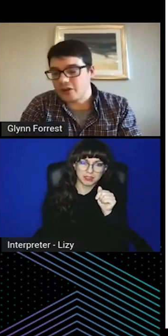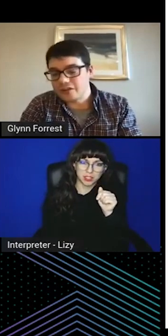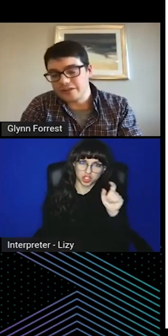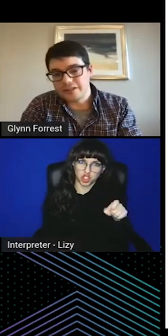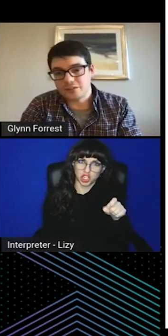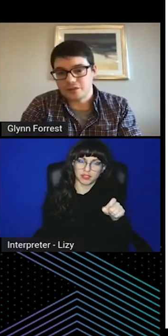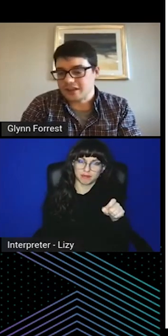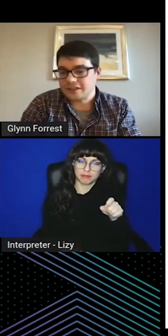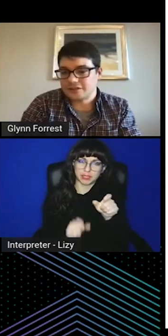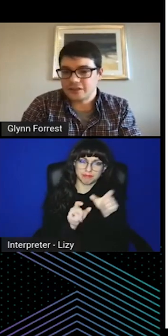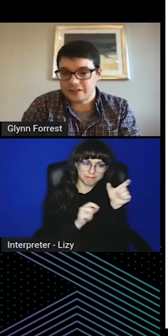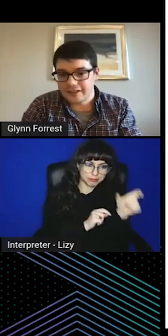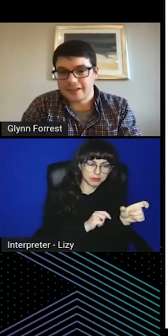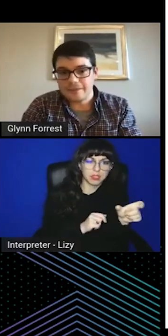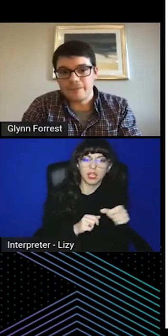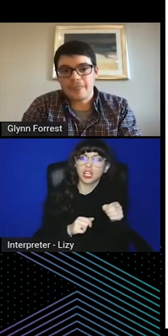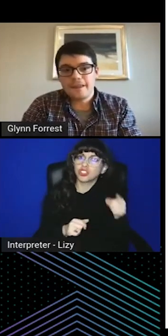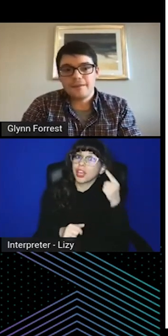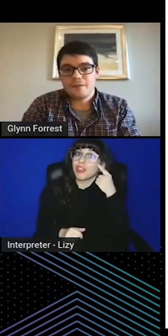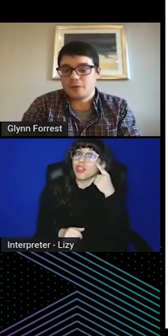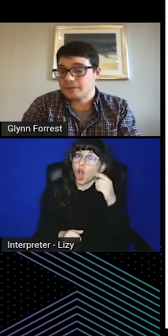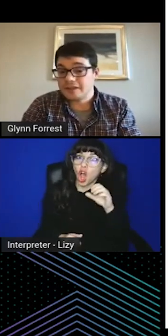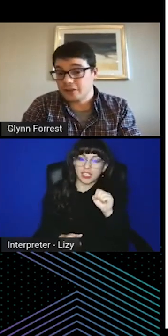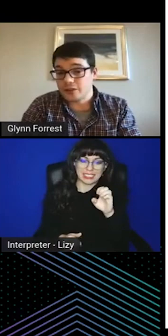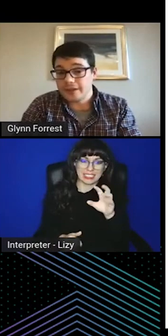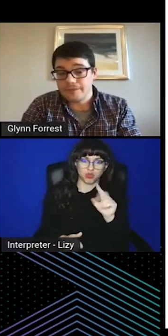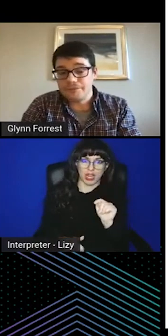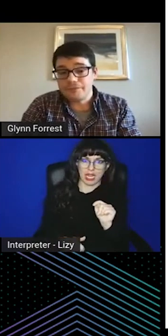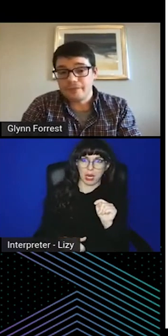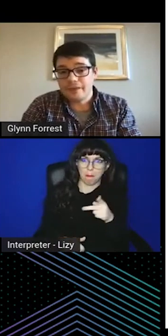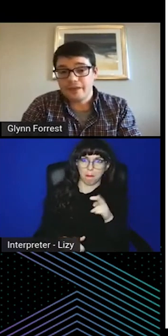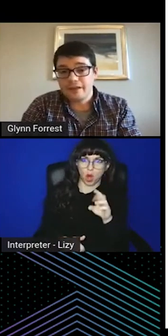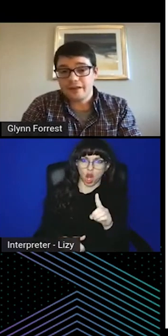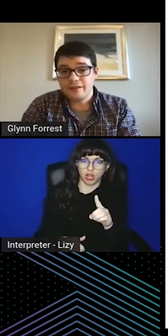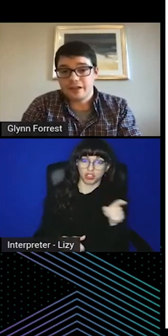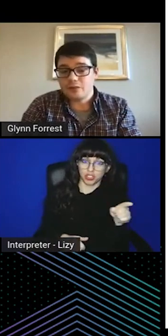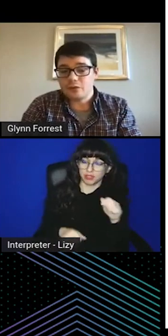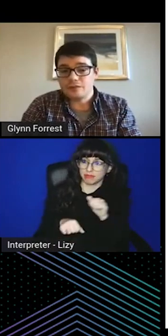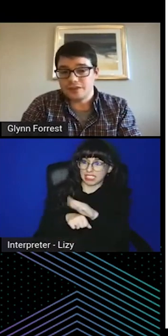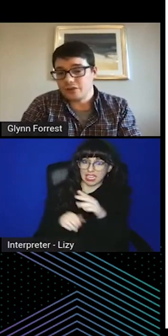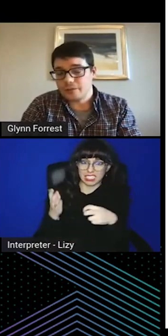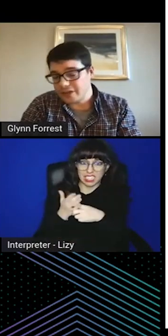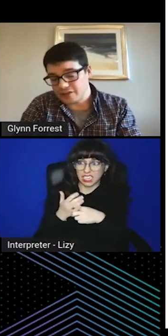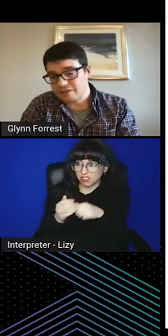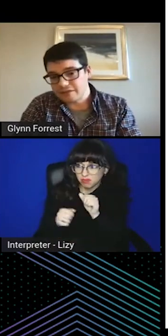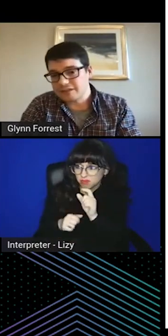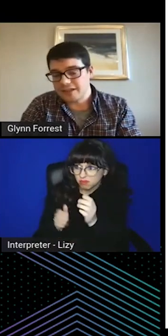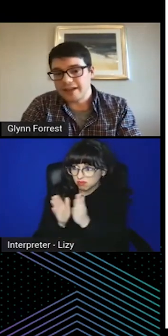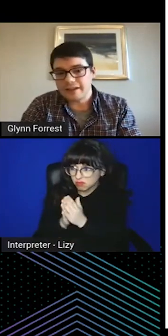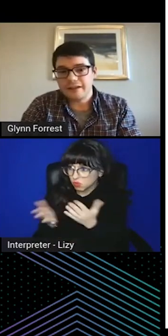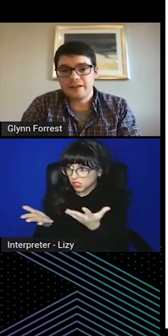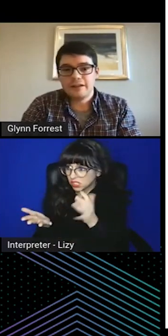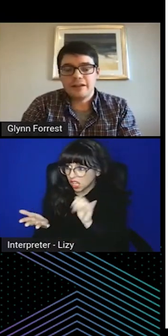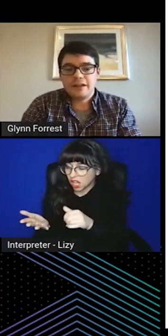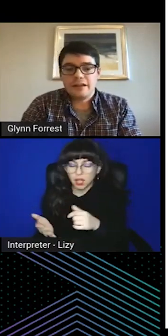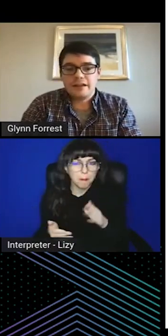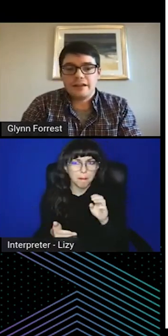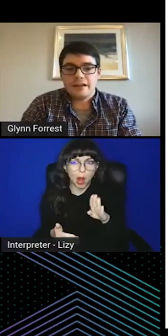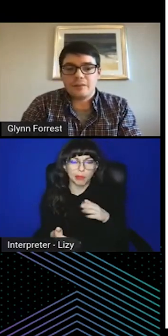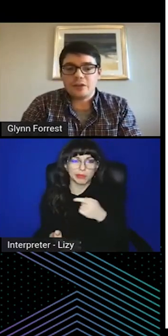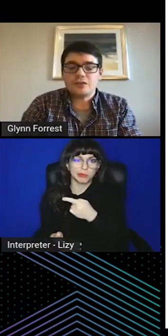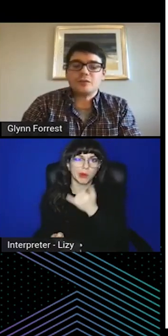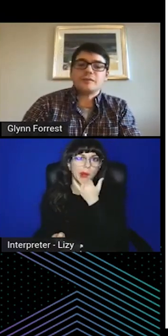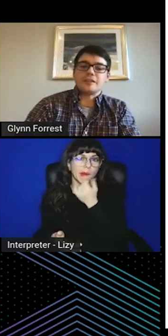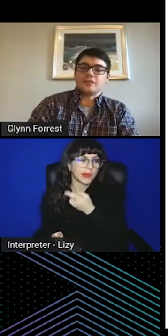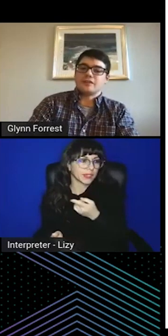secret prod. That's what she asked for in her ticket, but Bob didn't do that. He wrote secret production instead.